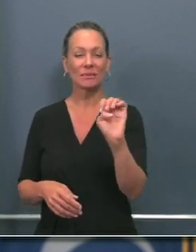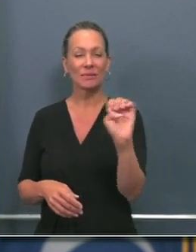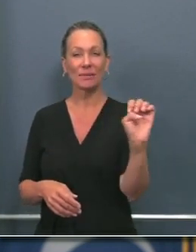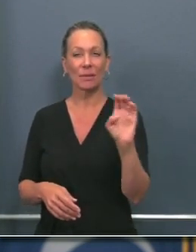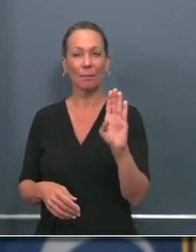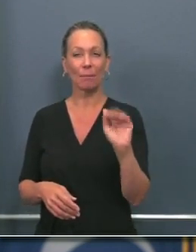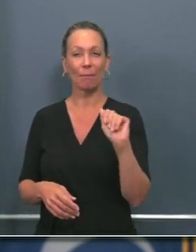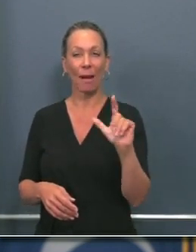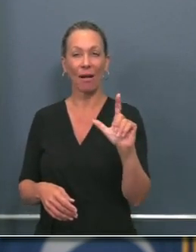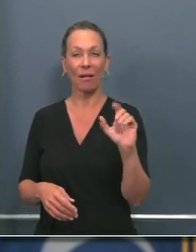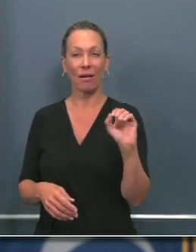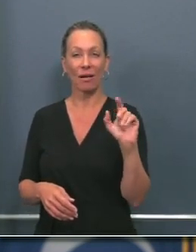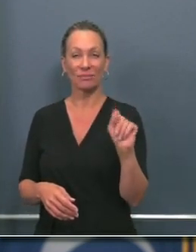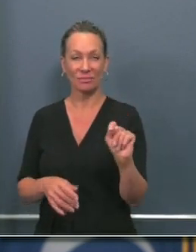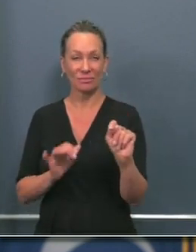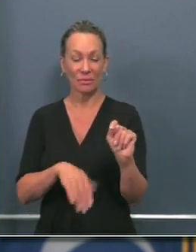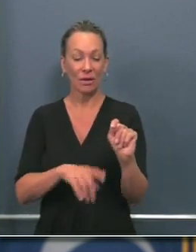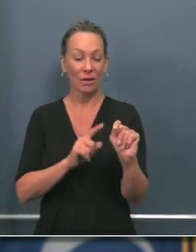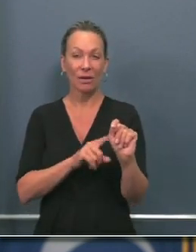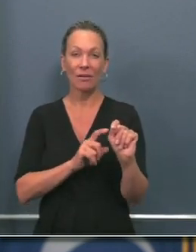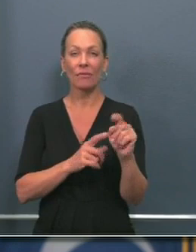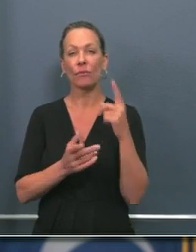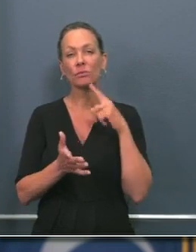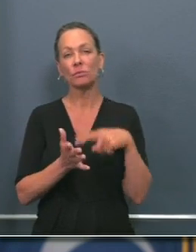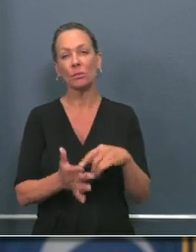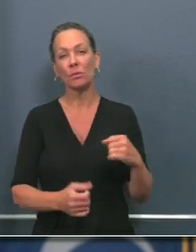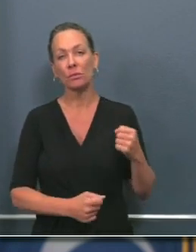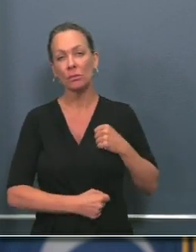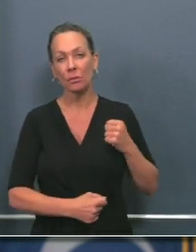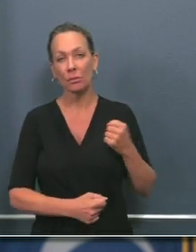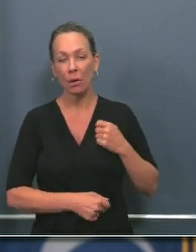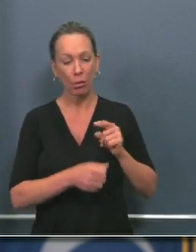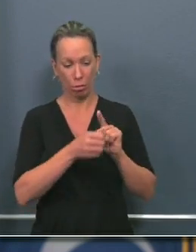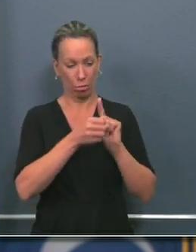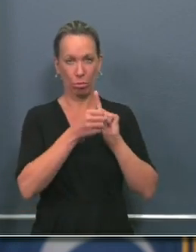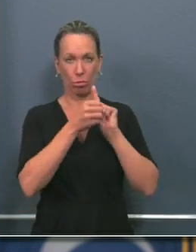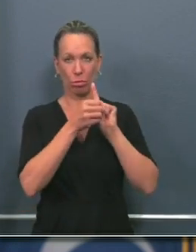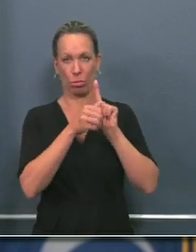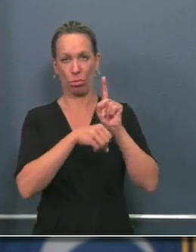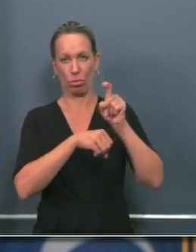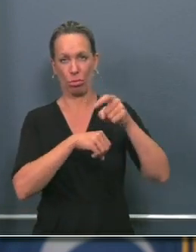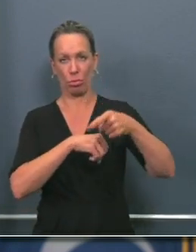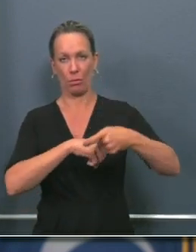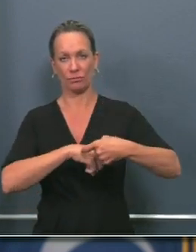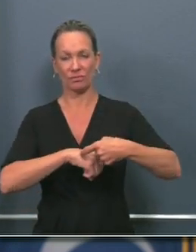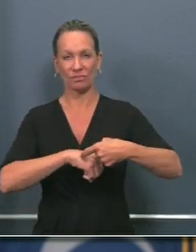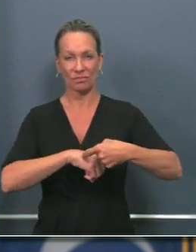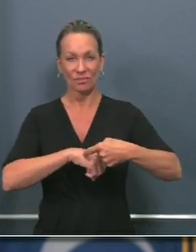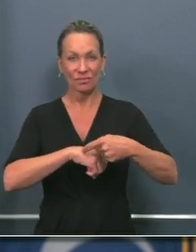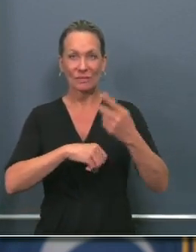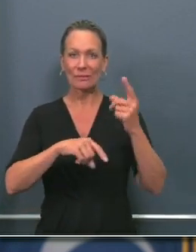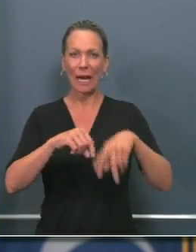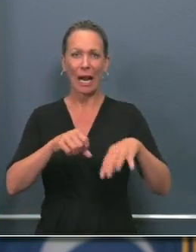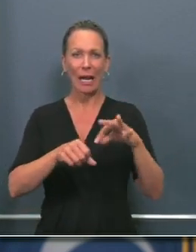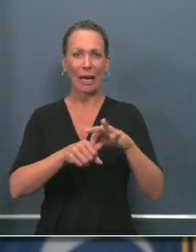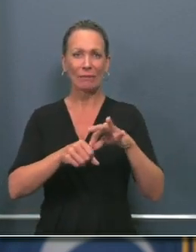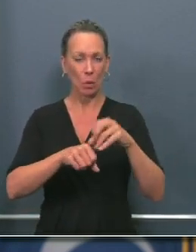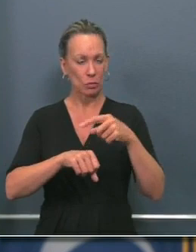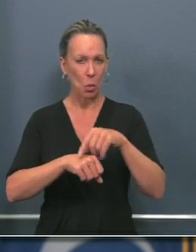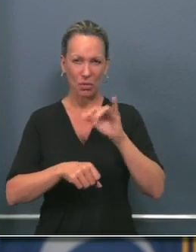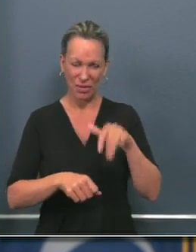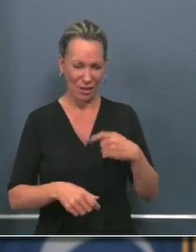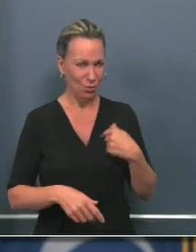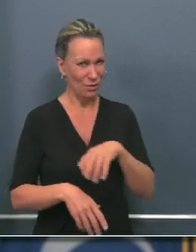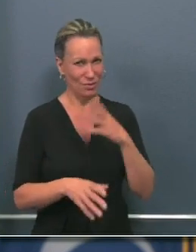manner. It doesn't skew Democrat, doesn't skew Republican. We're just focusing on public health. And we want to make sure, again, in the